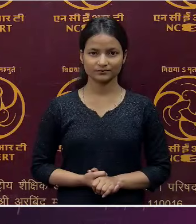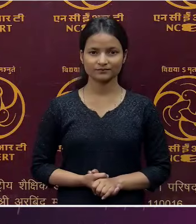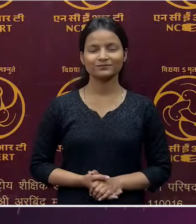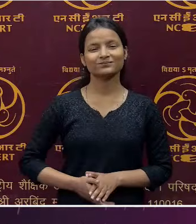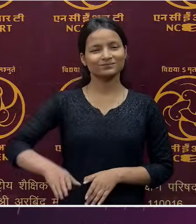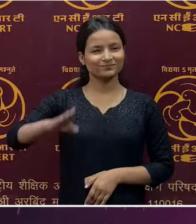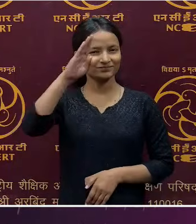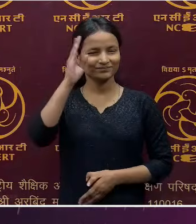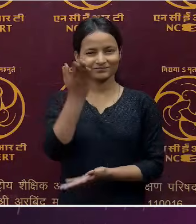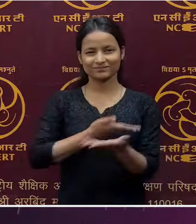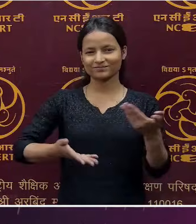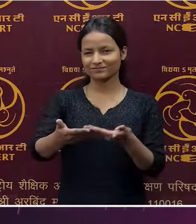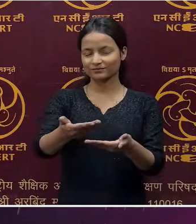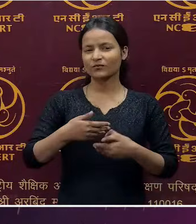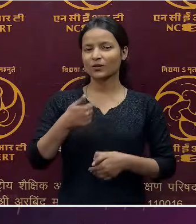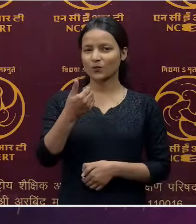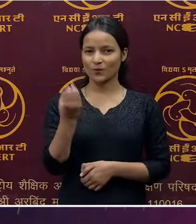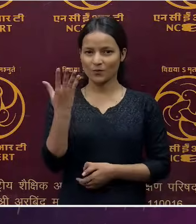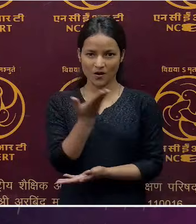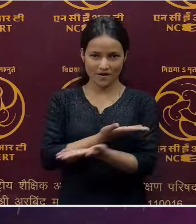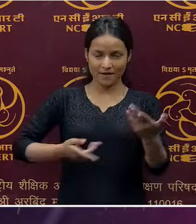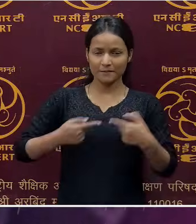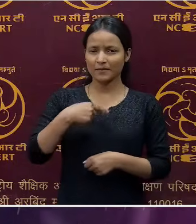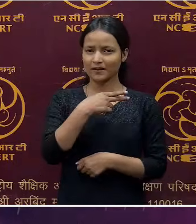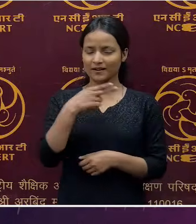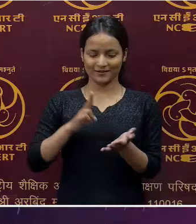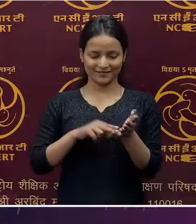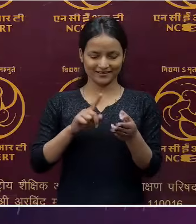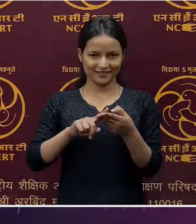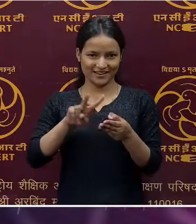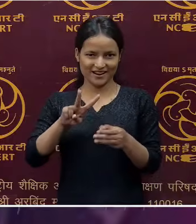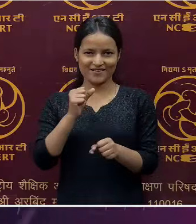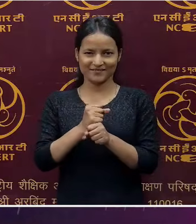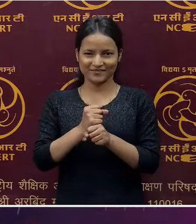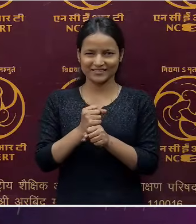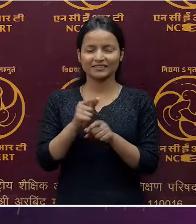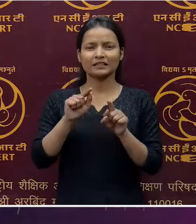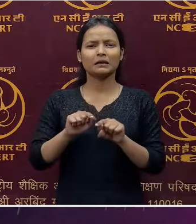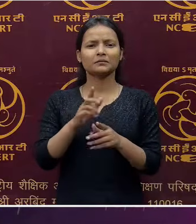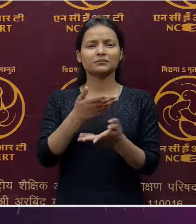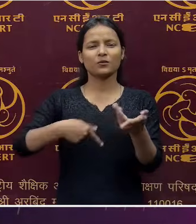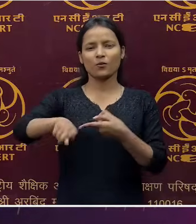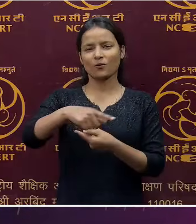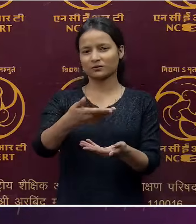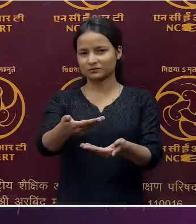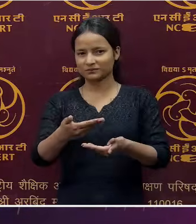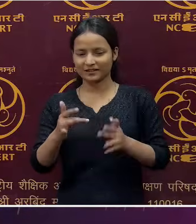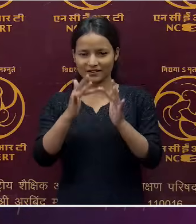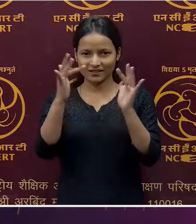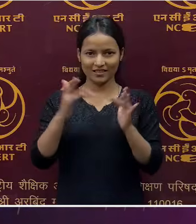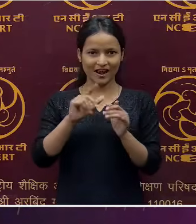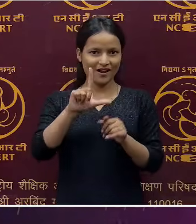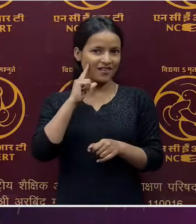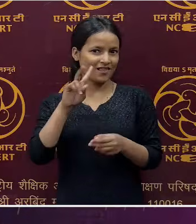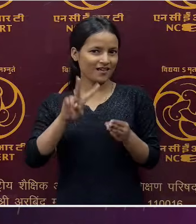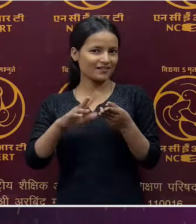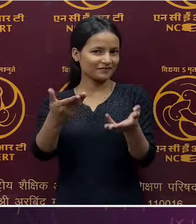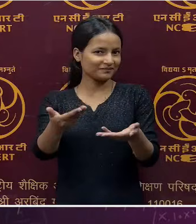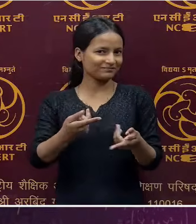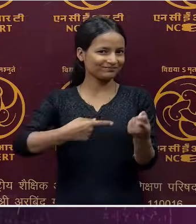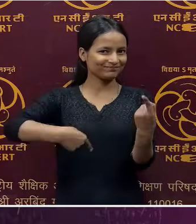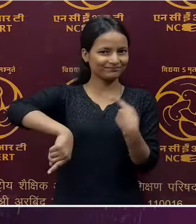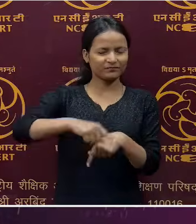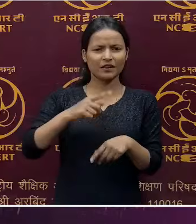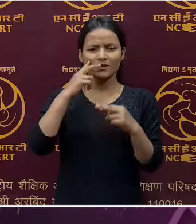Hello and welcome. A very good morning to all of you. This is me, Neev Goswami, welcoming you all in a very live and interactive session, which is all